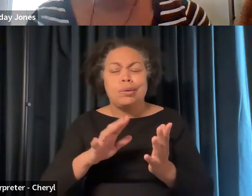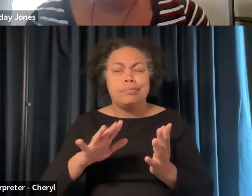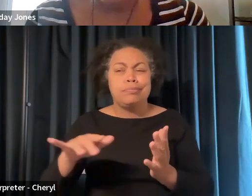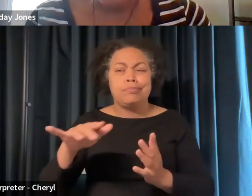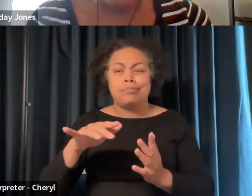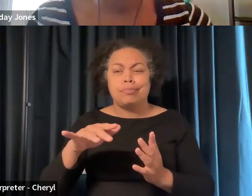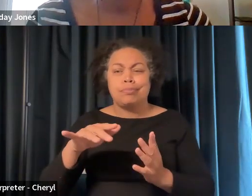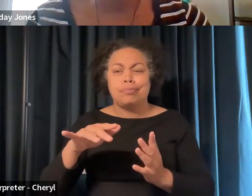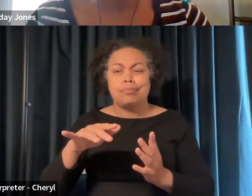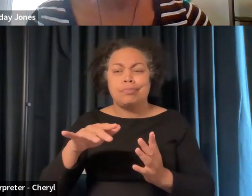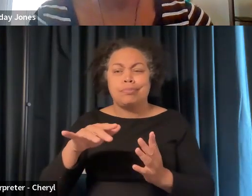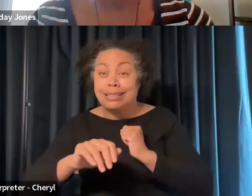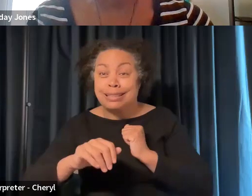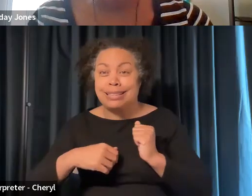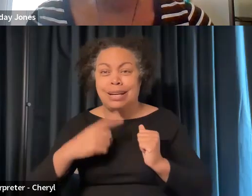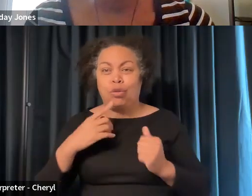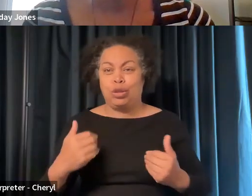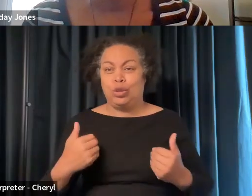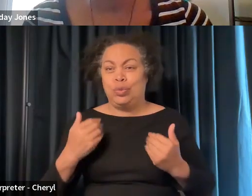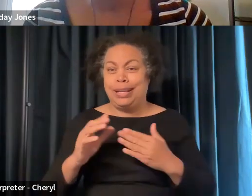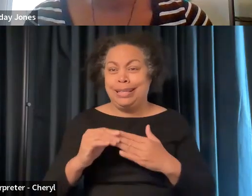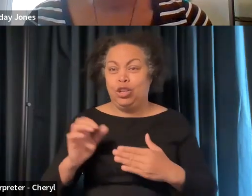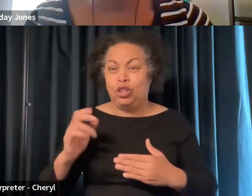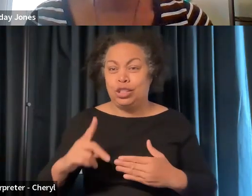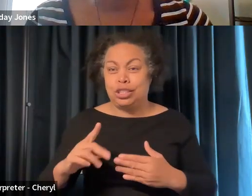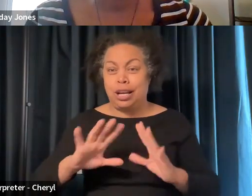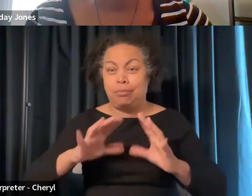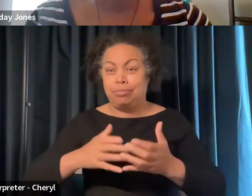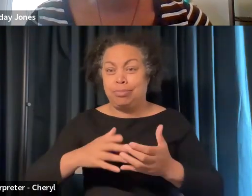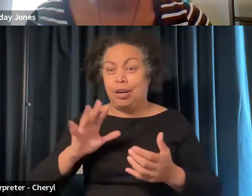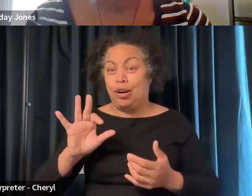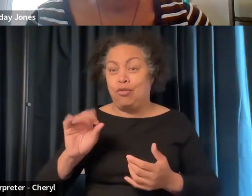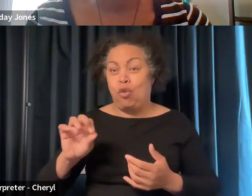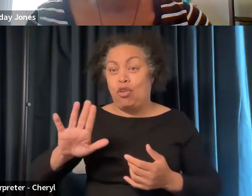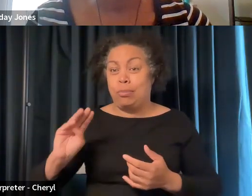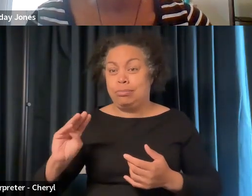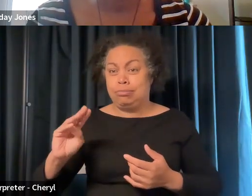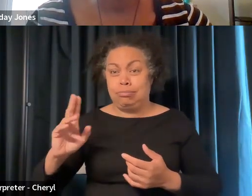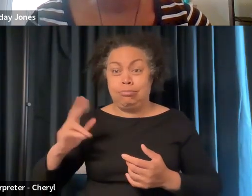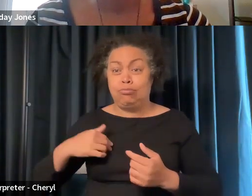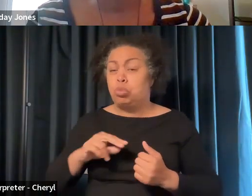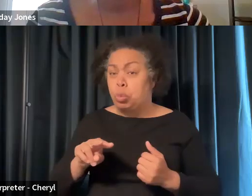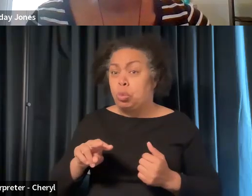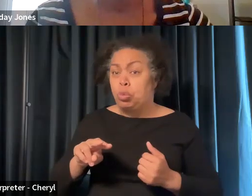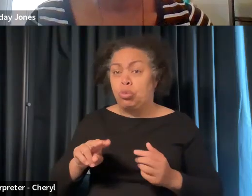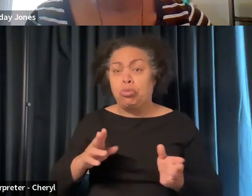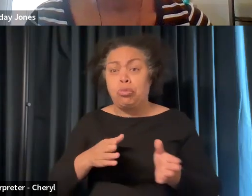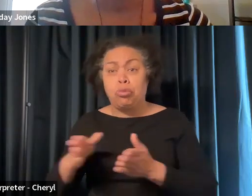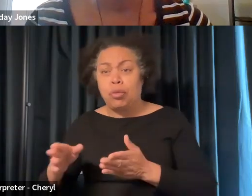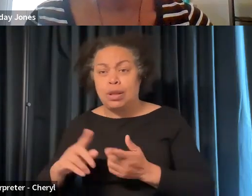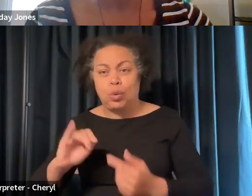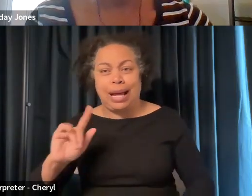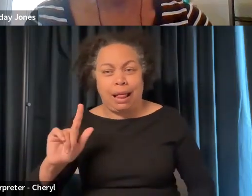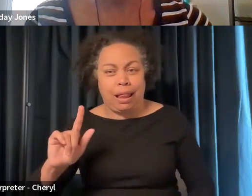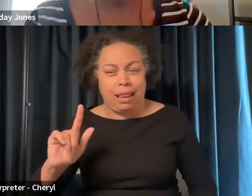an advertising, I guess, for the youth leadership forum. And that's kind of how I got into IL. And